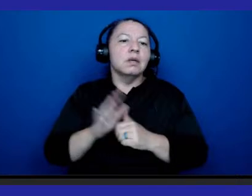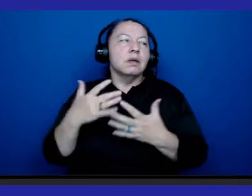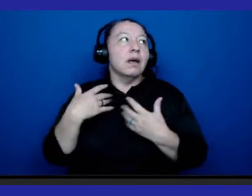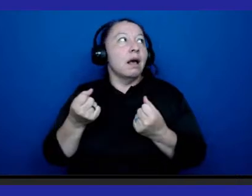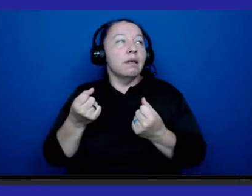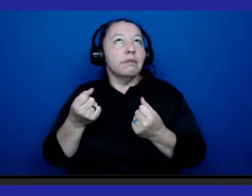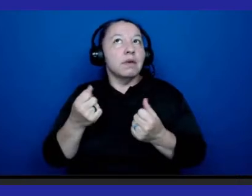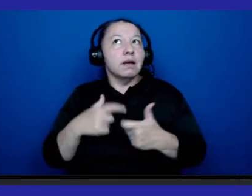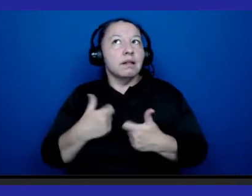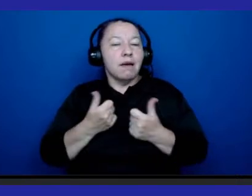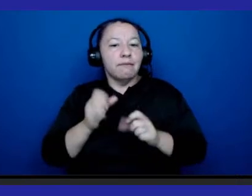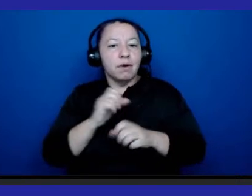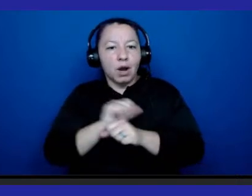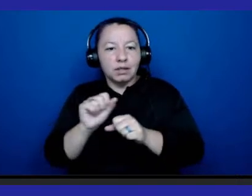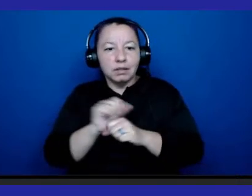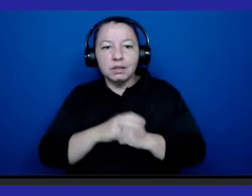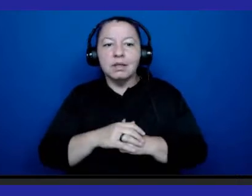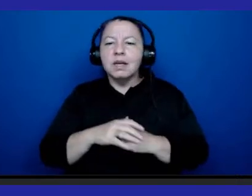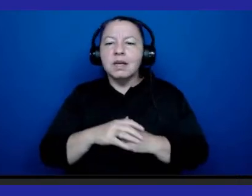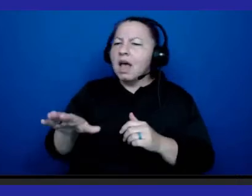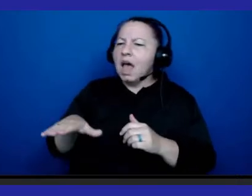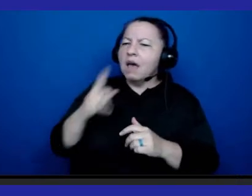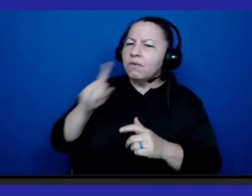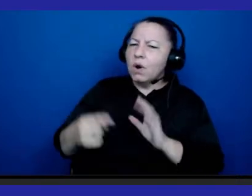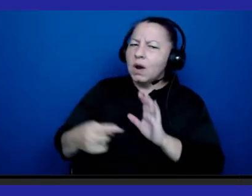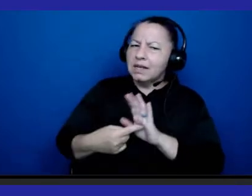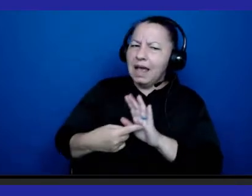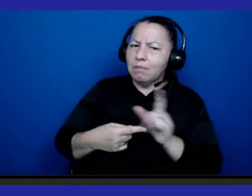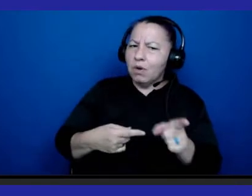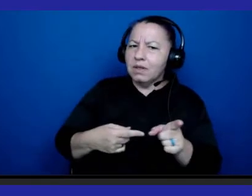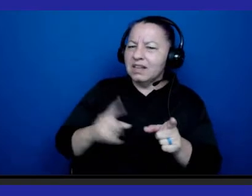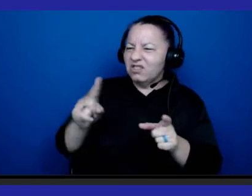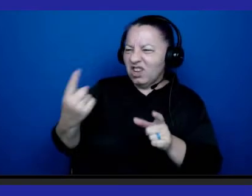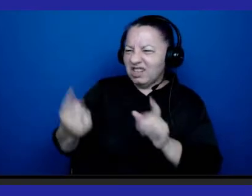not the part and parcel of what it is. Yes.